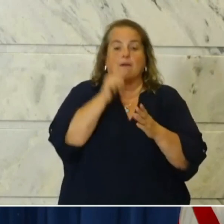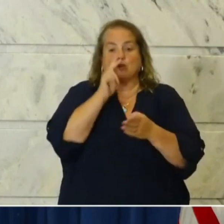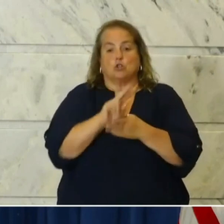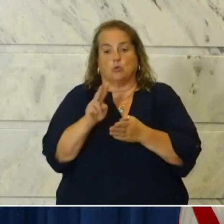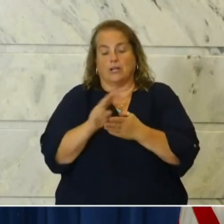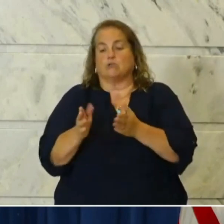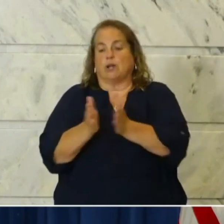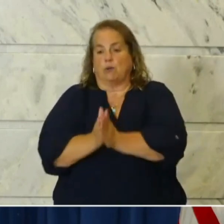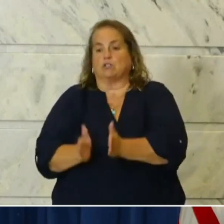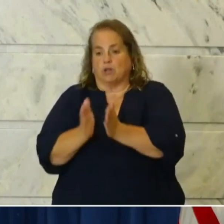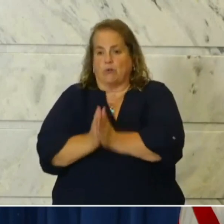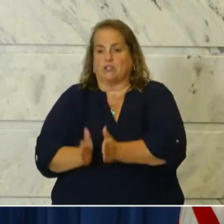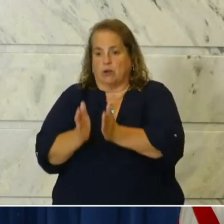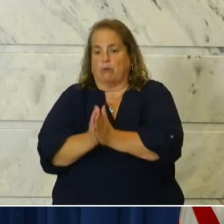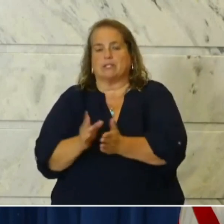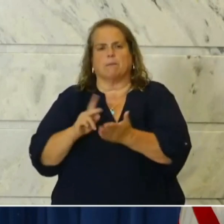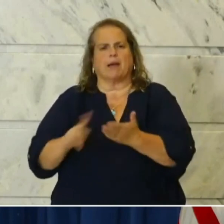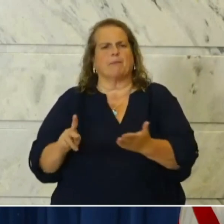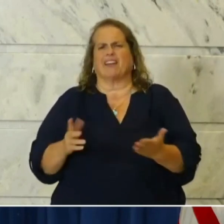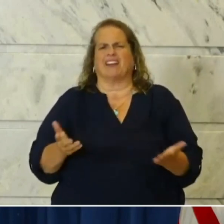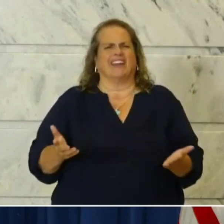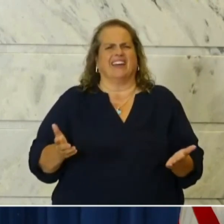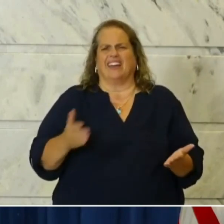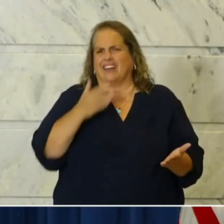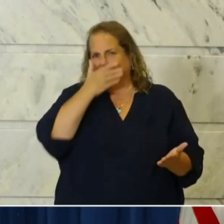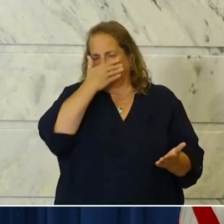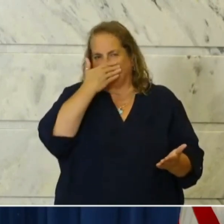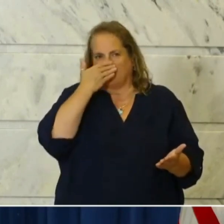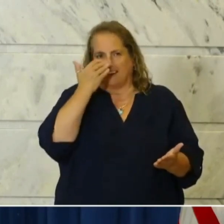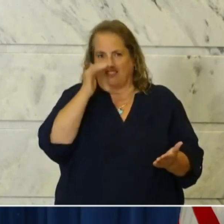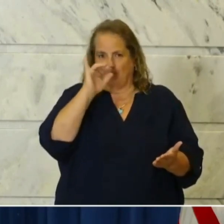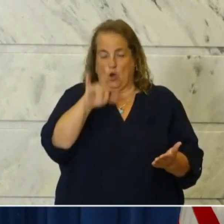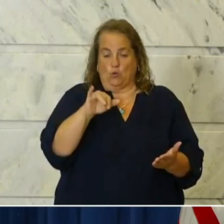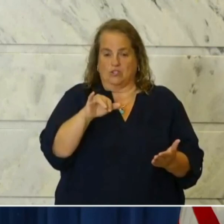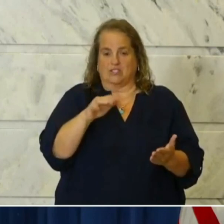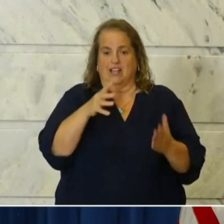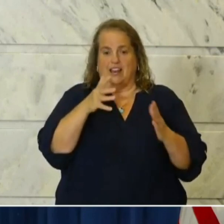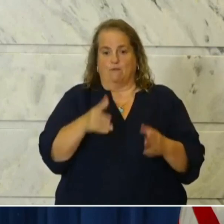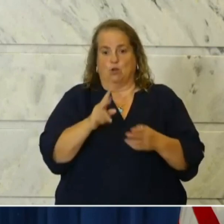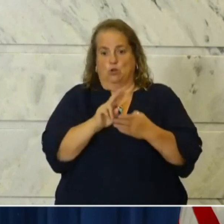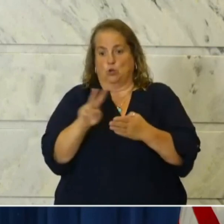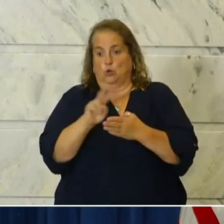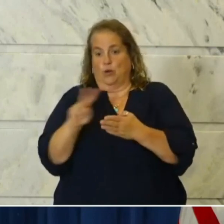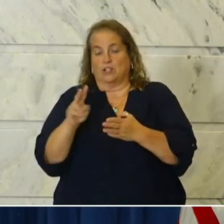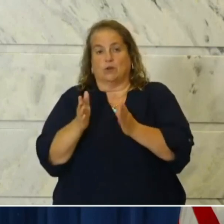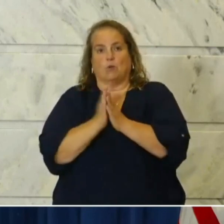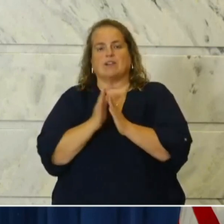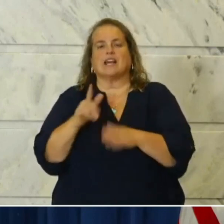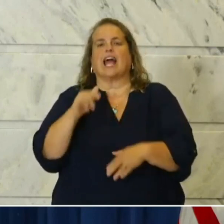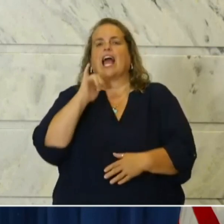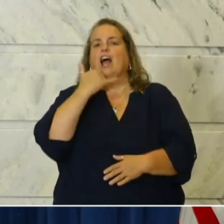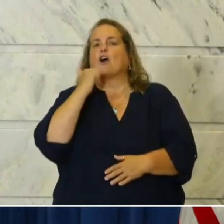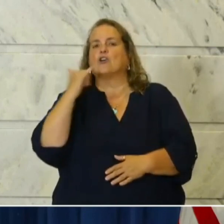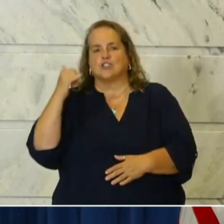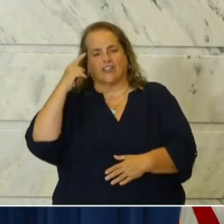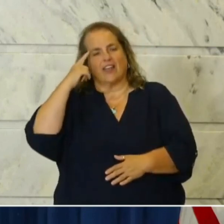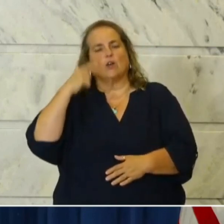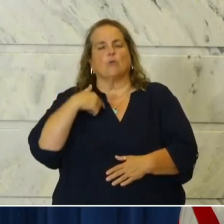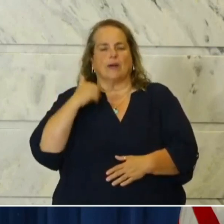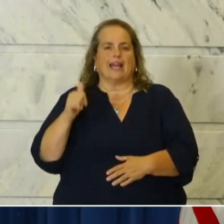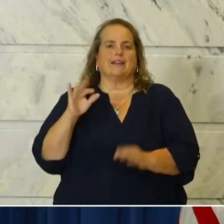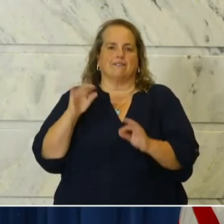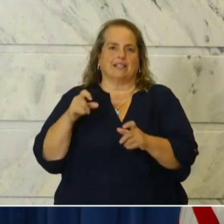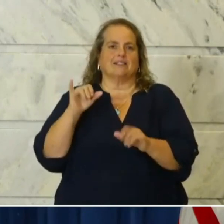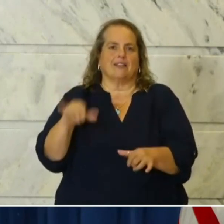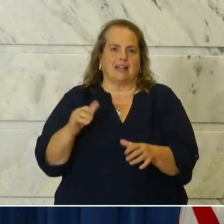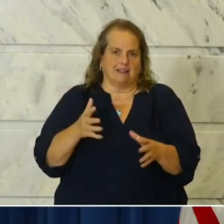request a payment again. It's those subsequent 2-week requests where there have been errors. We think we can fix those pretty fast. For those